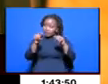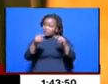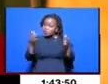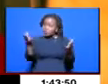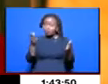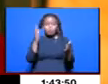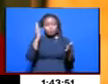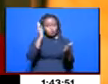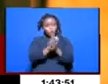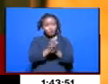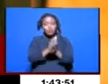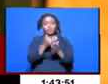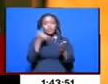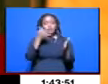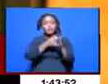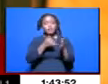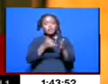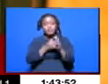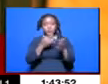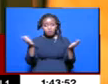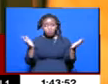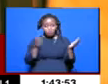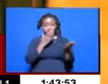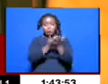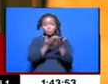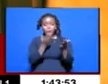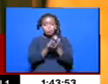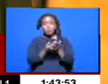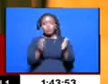initiate the proposed constitutional